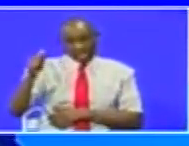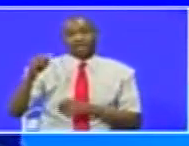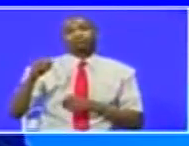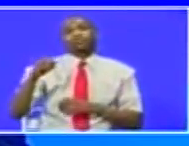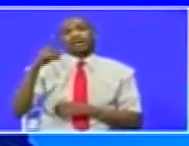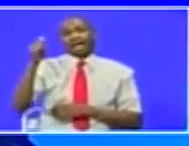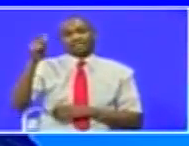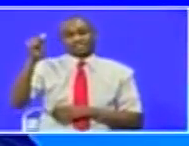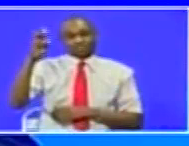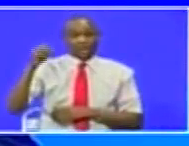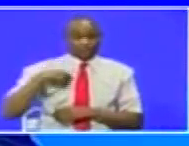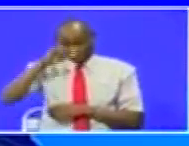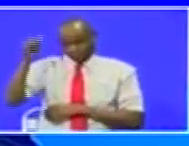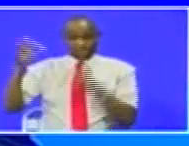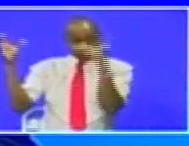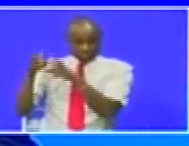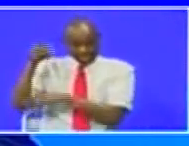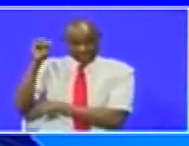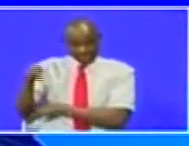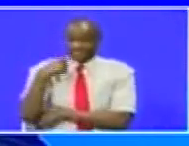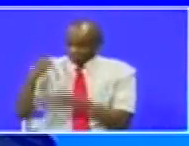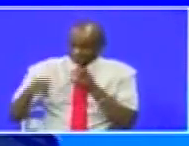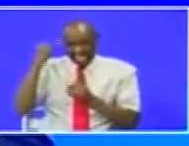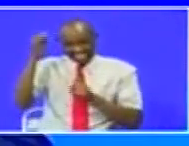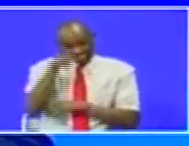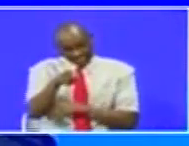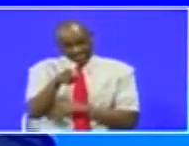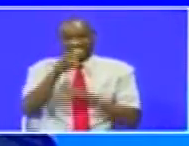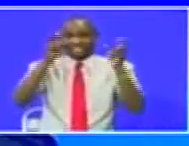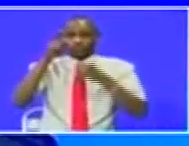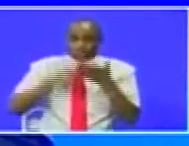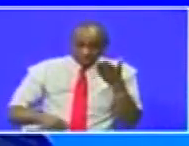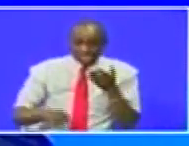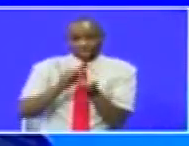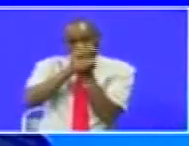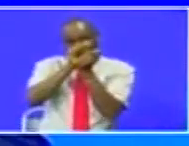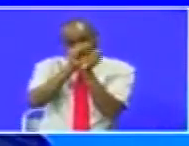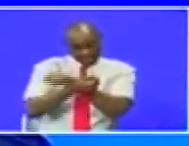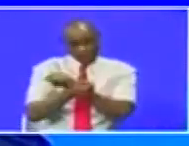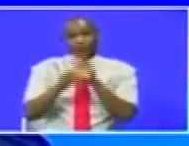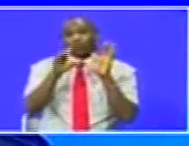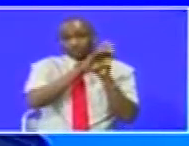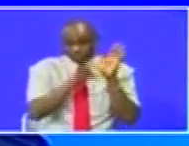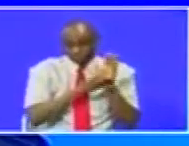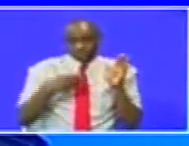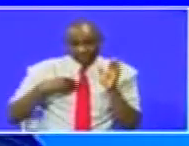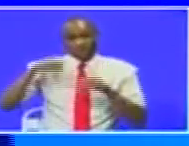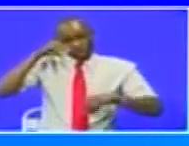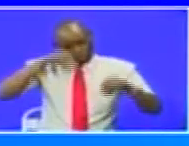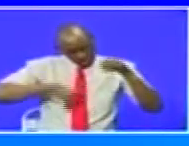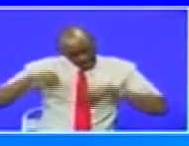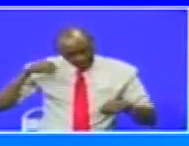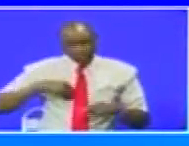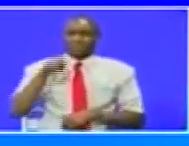by a section of Jubilee members of Parliament. Now, the initiative recommends, among other issues, the amendment of the Constitution to list corruption as